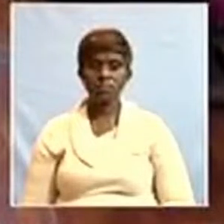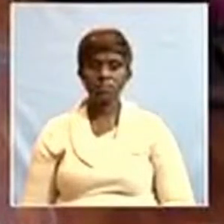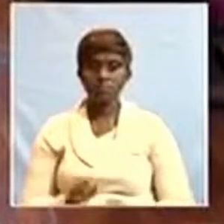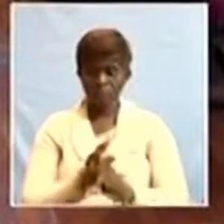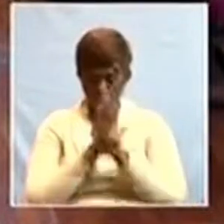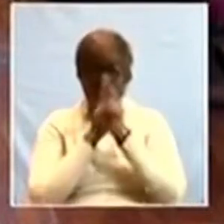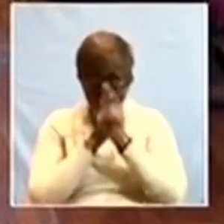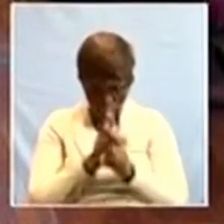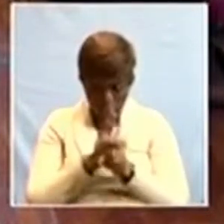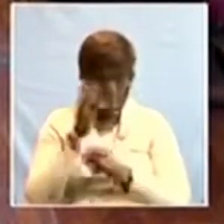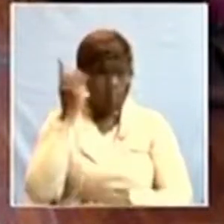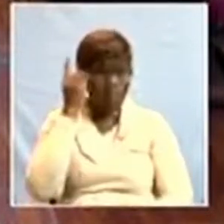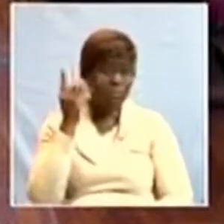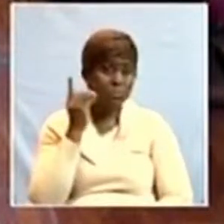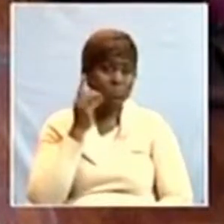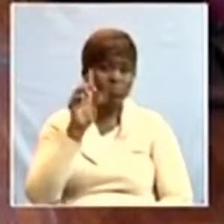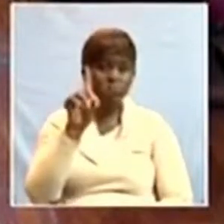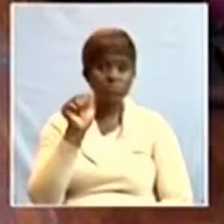Honorable Duck.